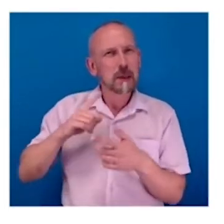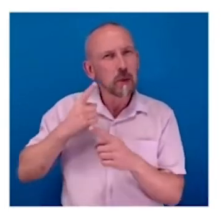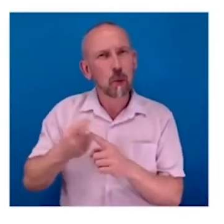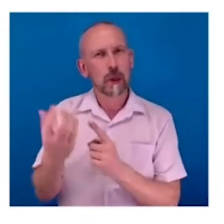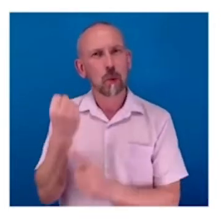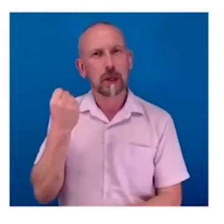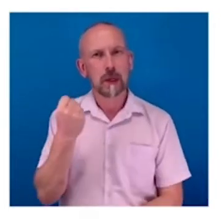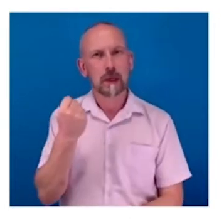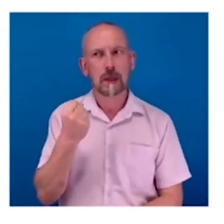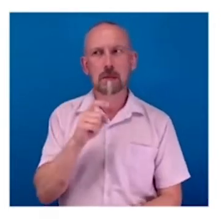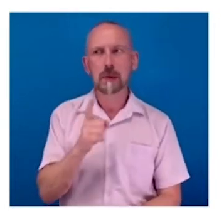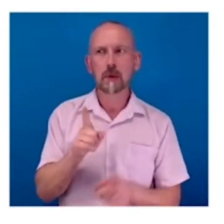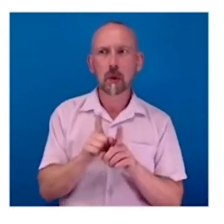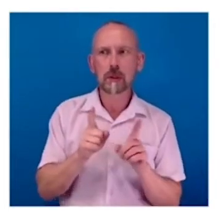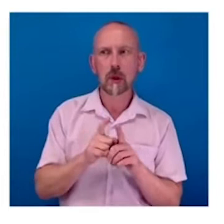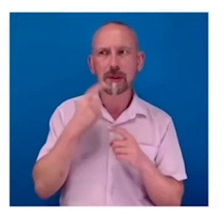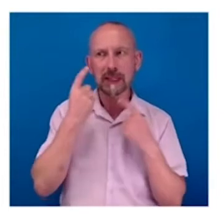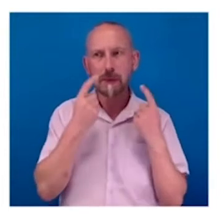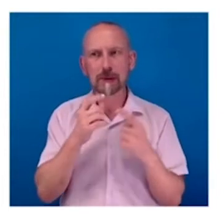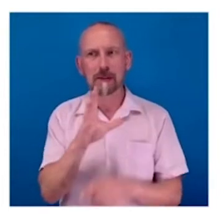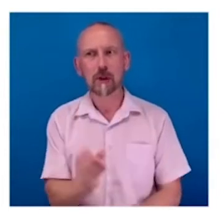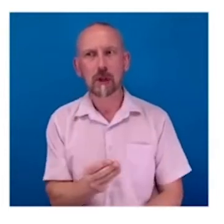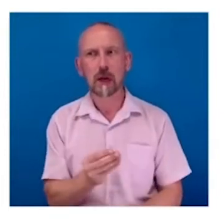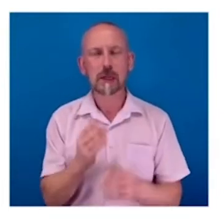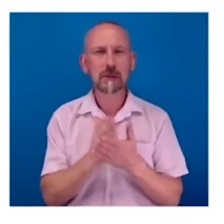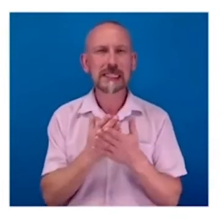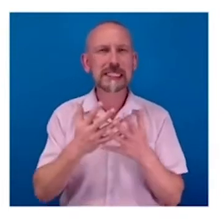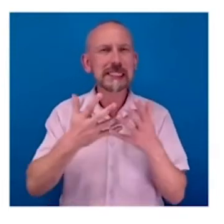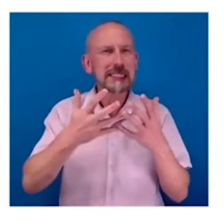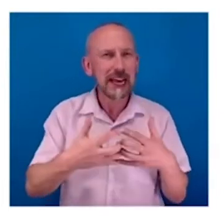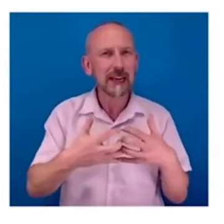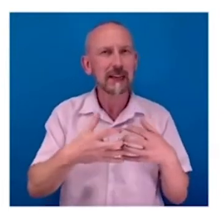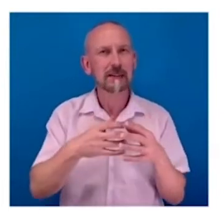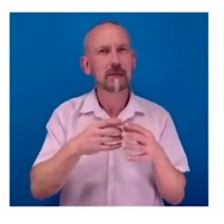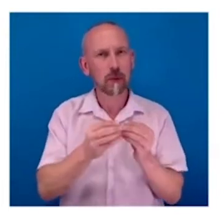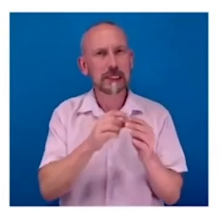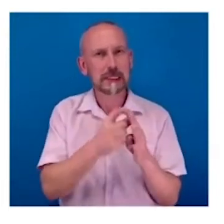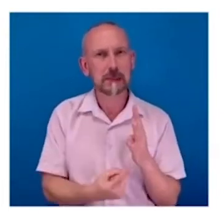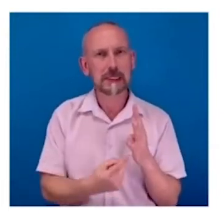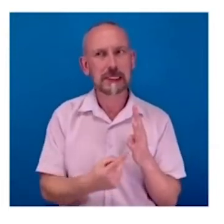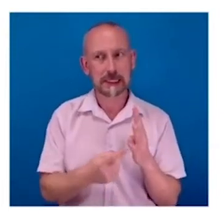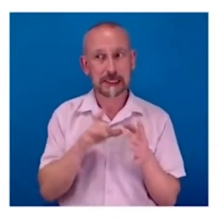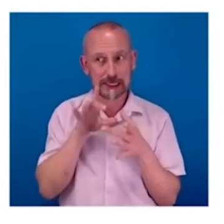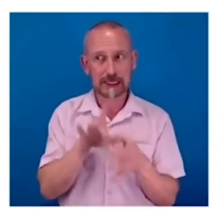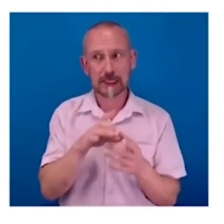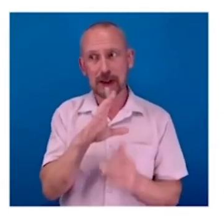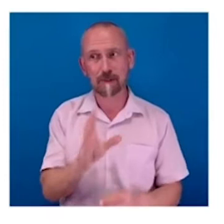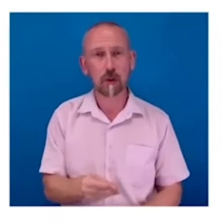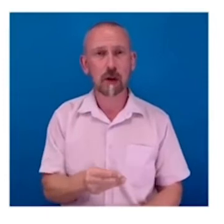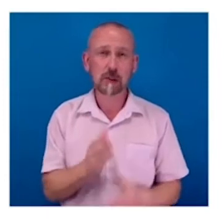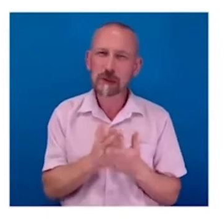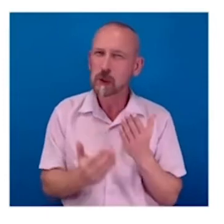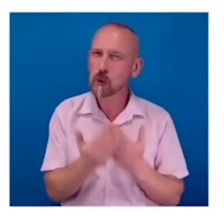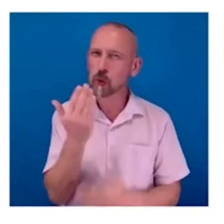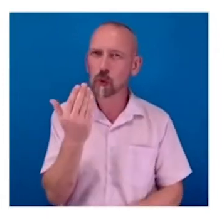is a very new concept. So if you're going to invest in disability, think about the future of disability, and education is part of